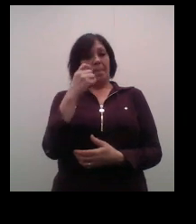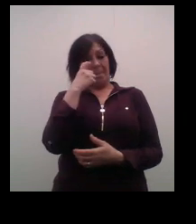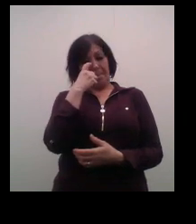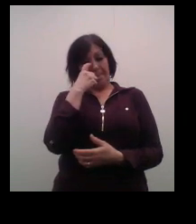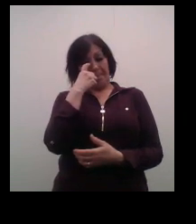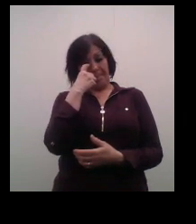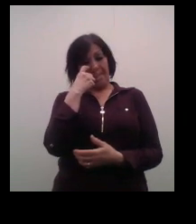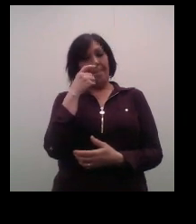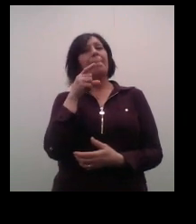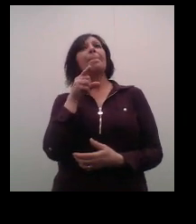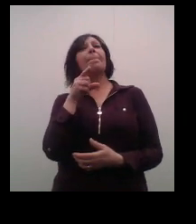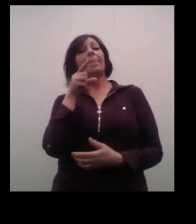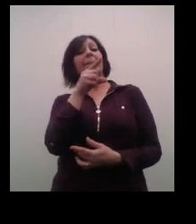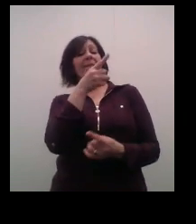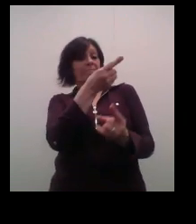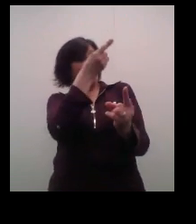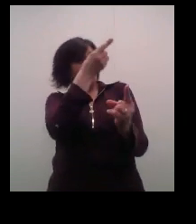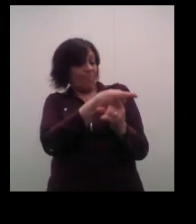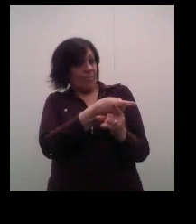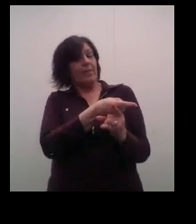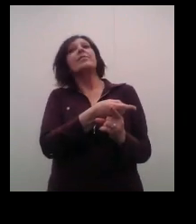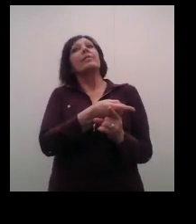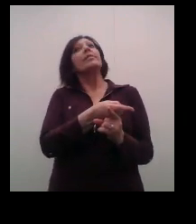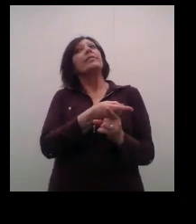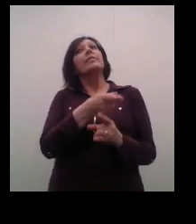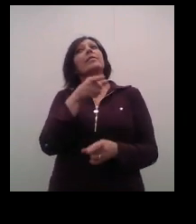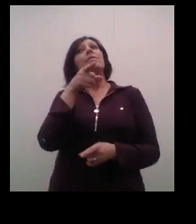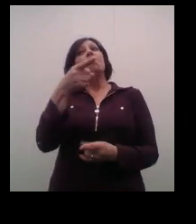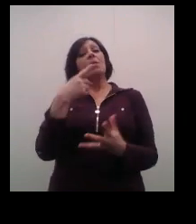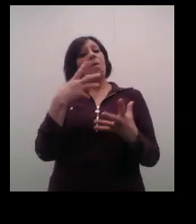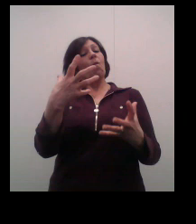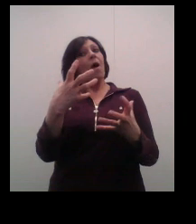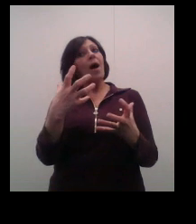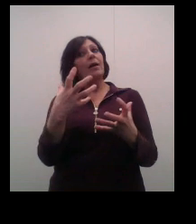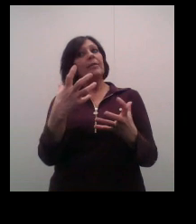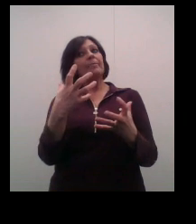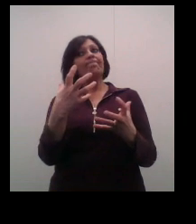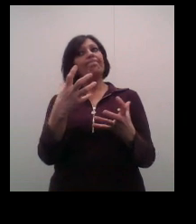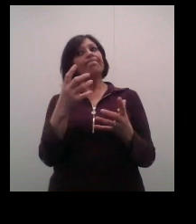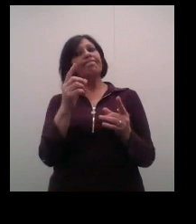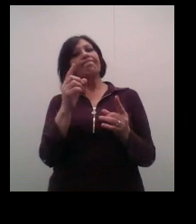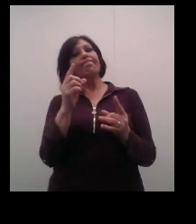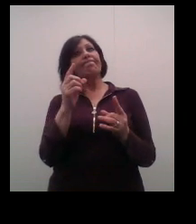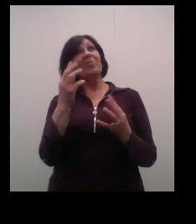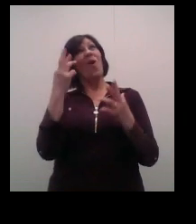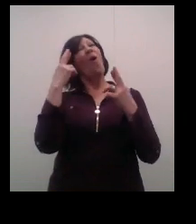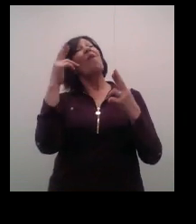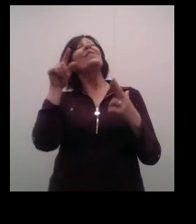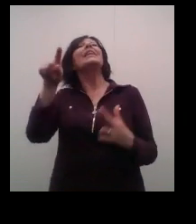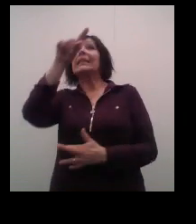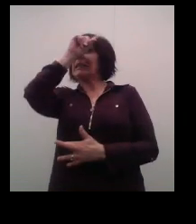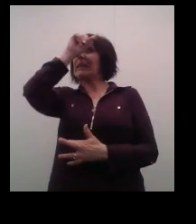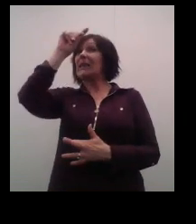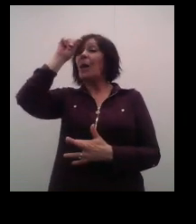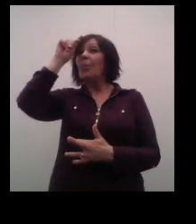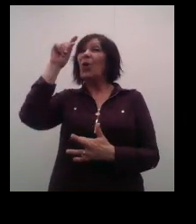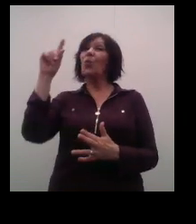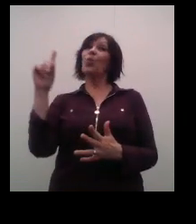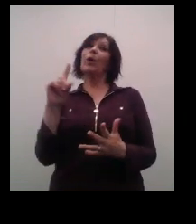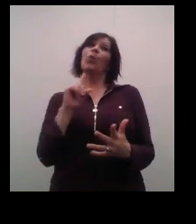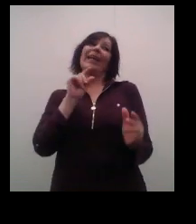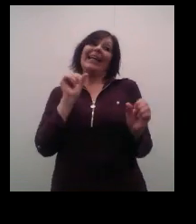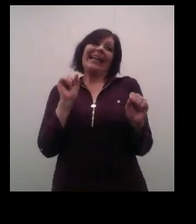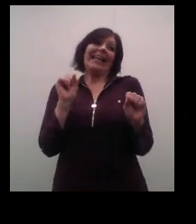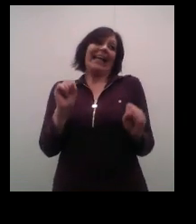Our county executive is exactly right. We really want to get to a place, hopefully this summer, where we'll at least be able